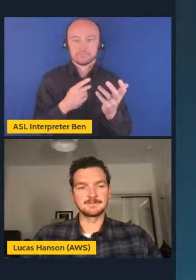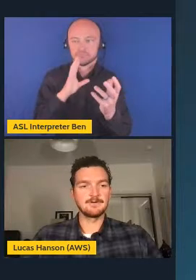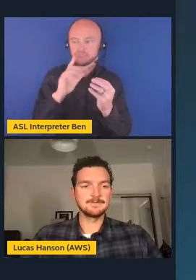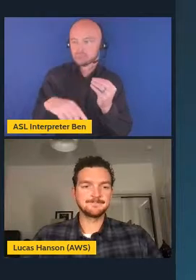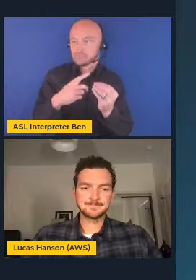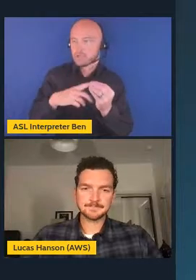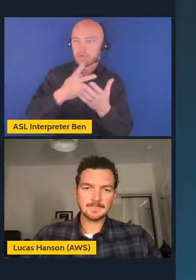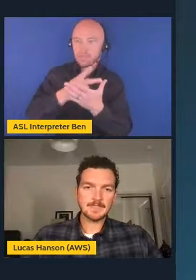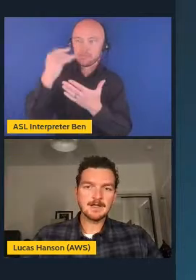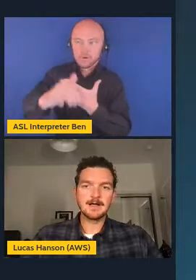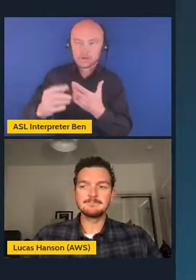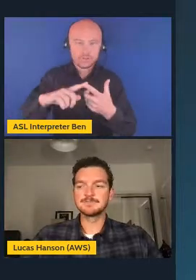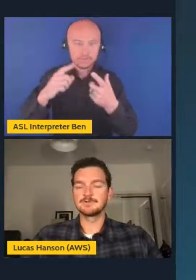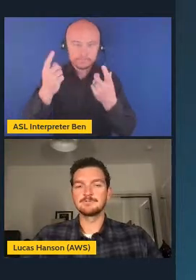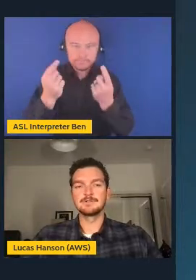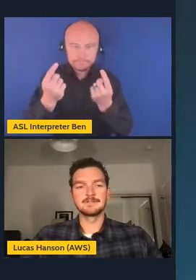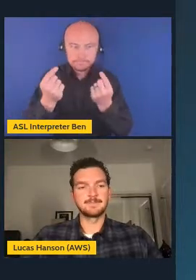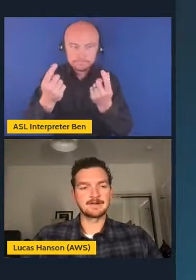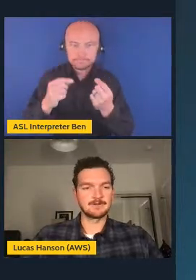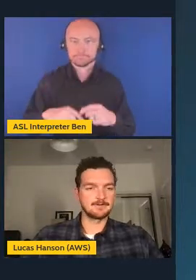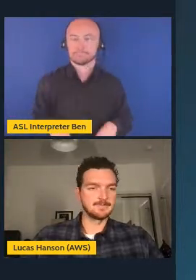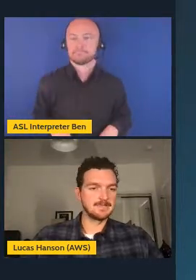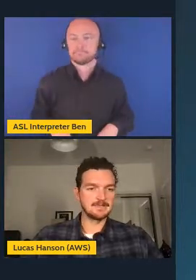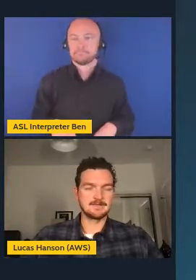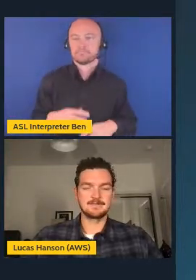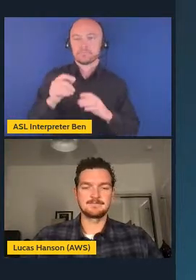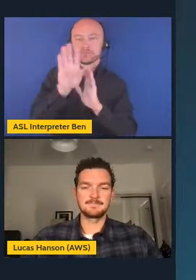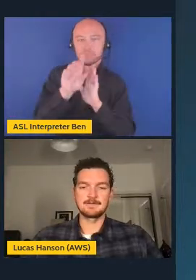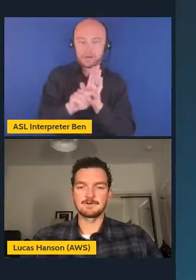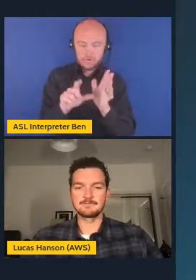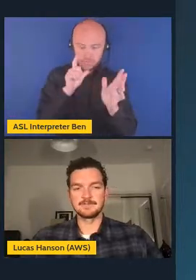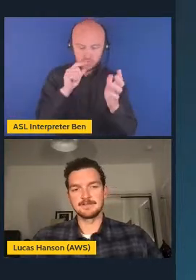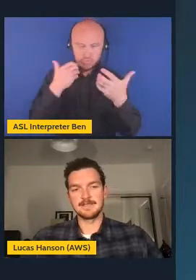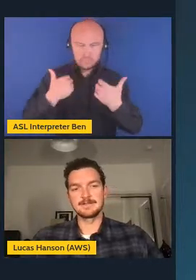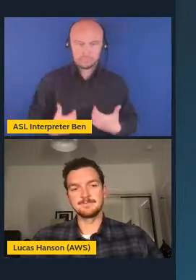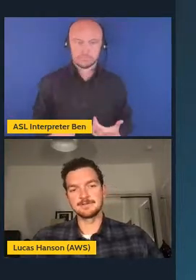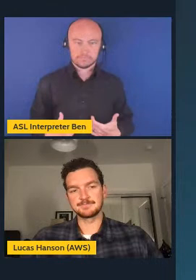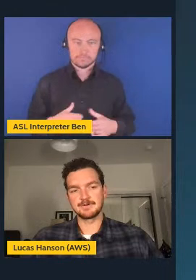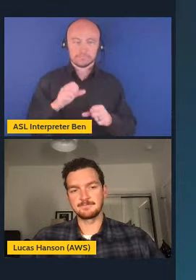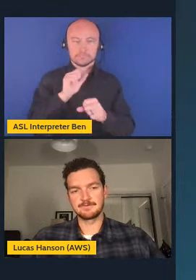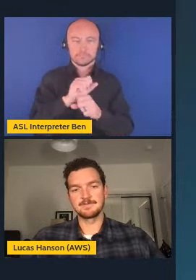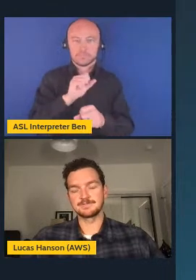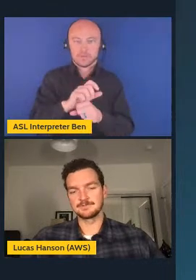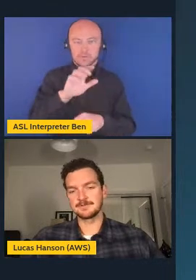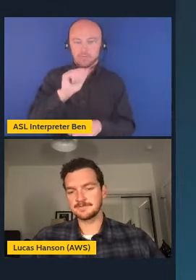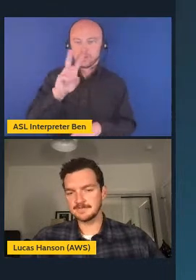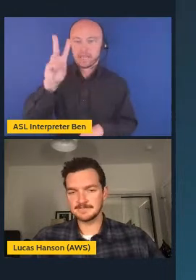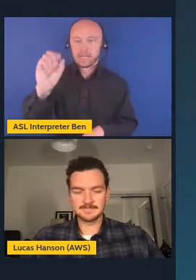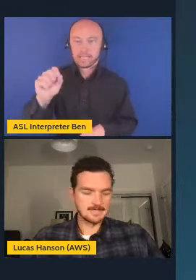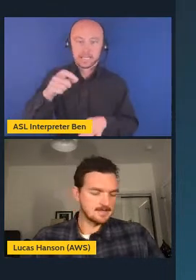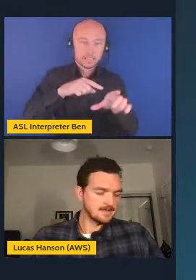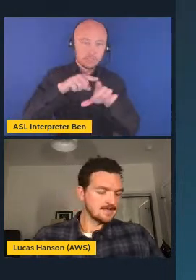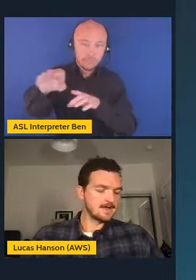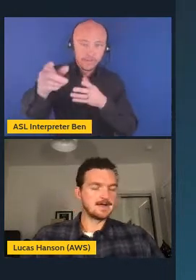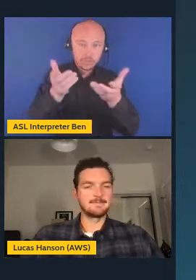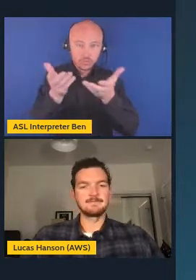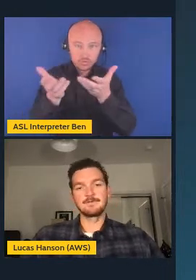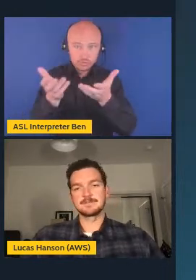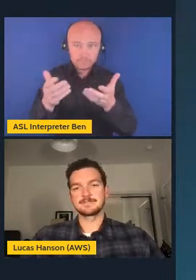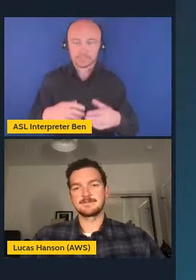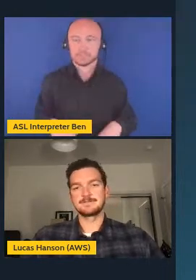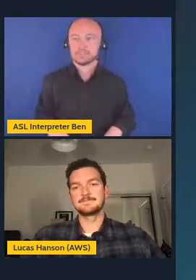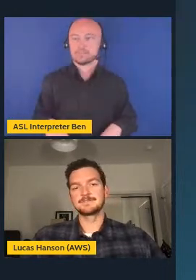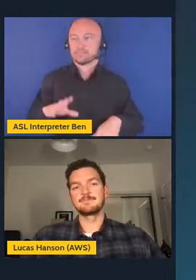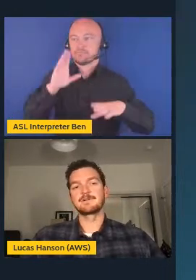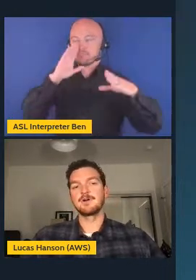project is going. So a little background on me. I work within AWS Professional Services. I